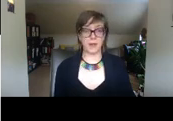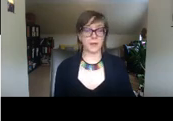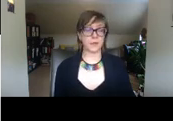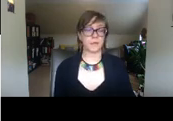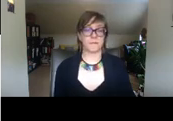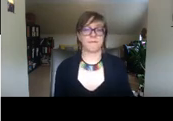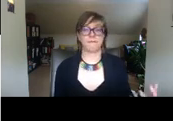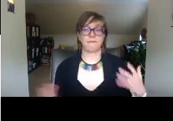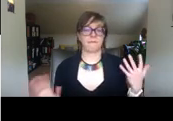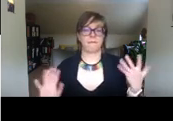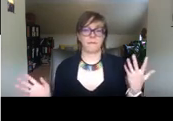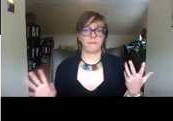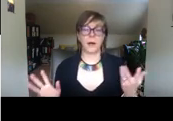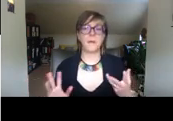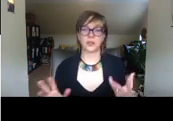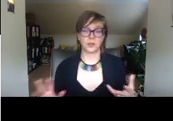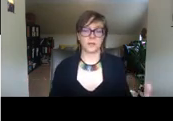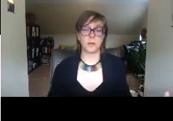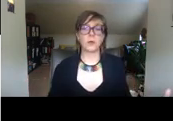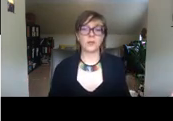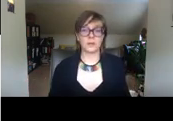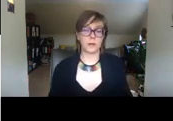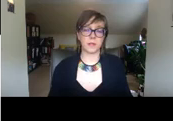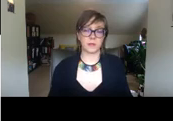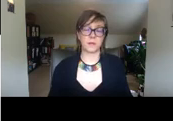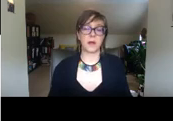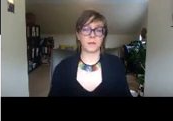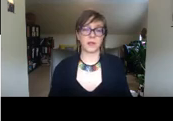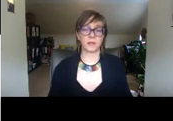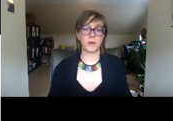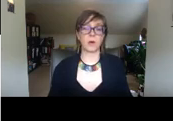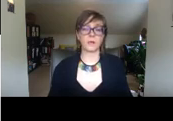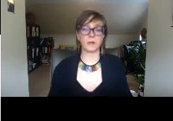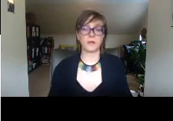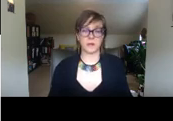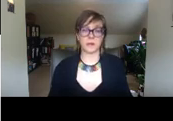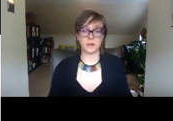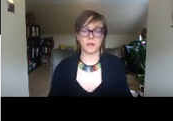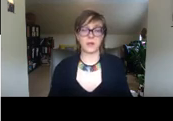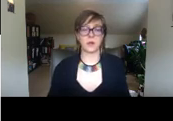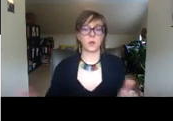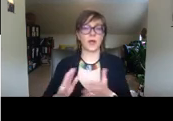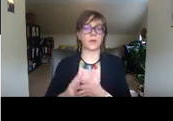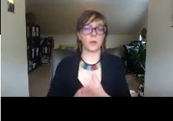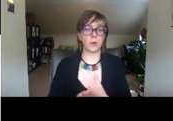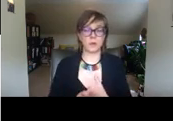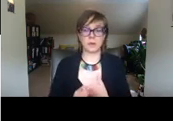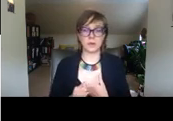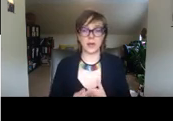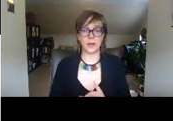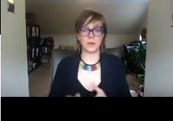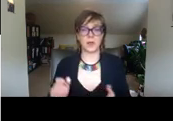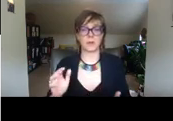it's kind of a mixture. For most of them, it's some kind of mix of all of these things. You know, we have remote